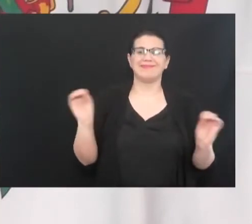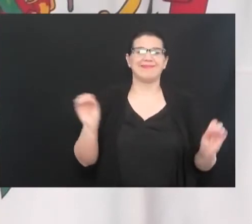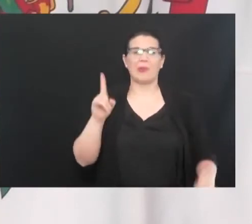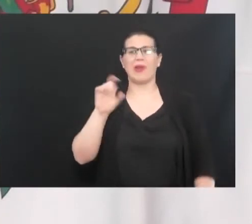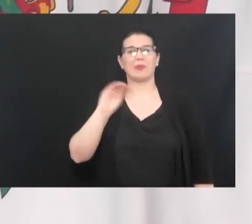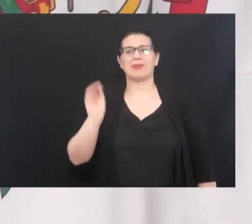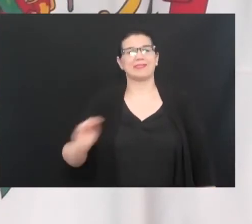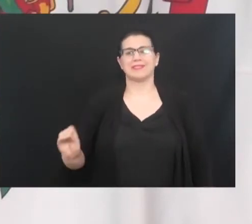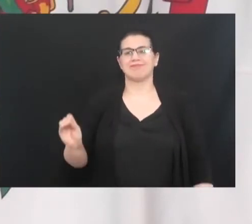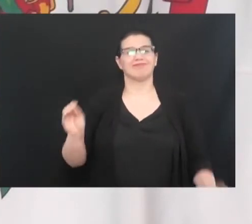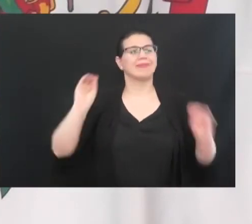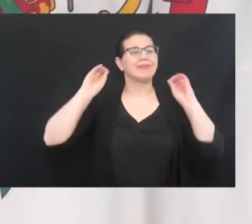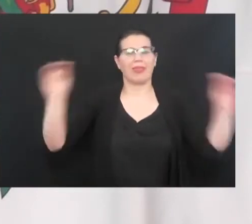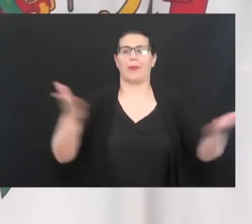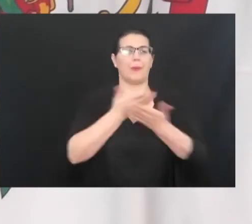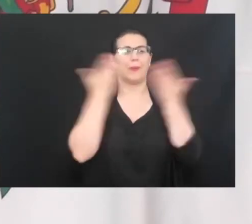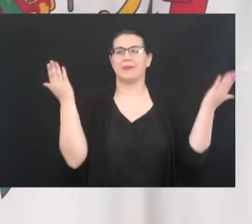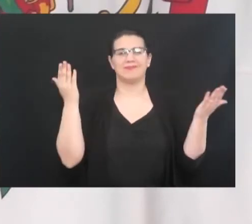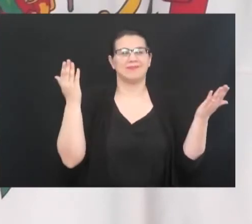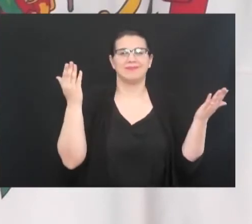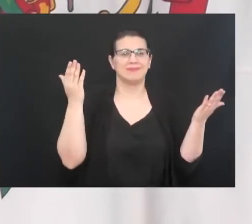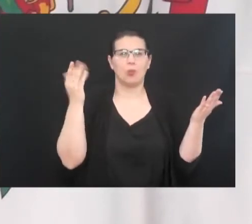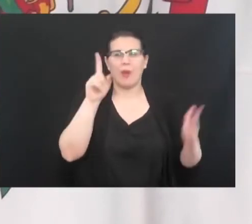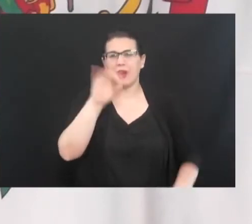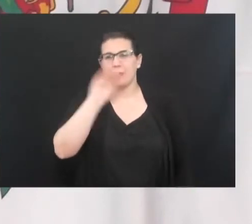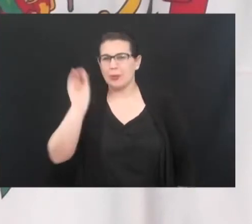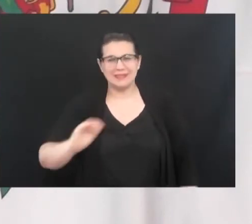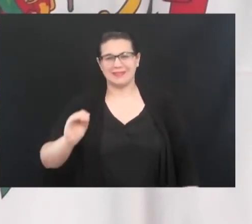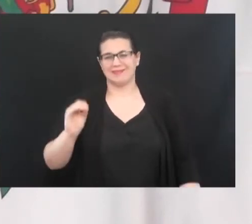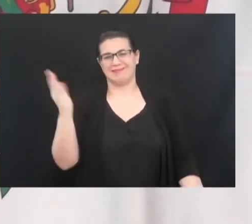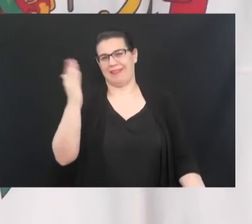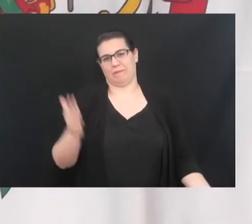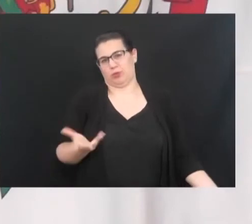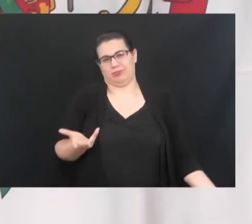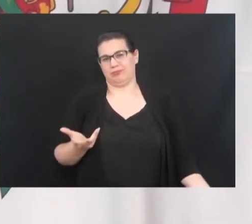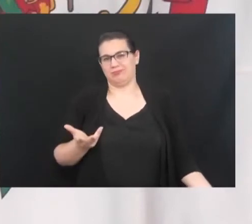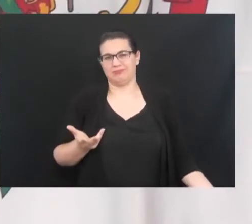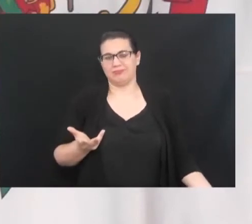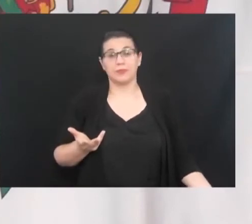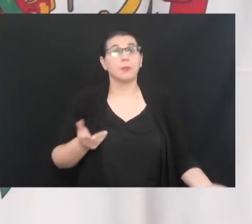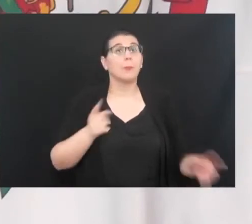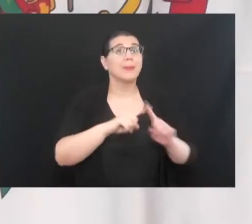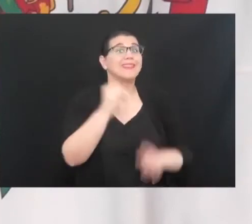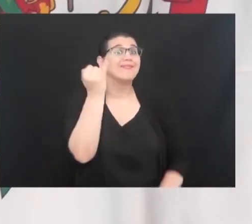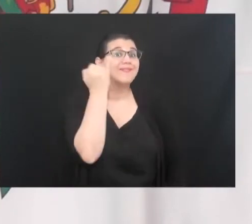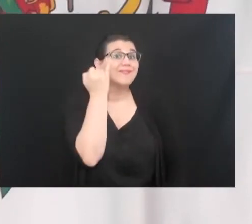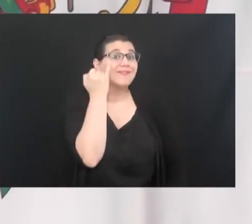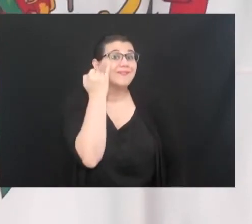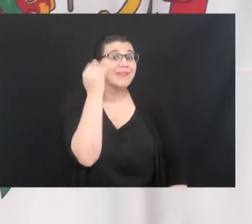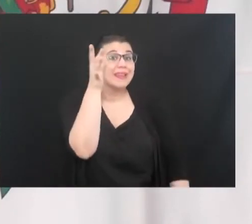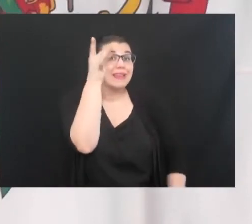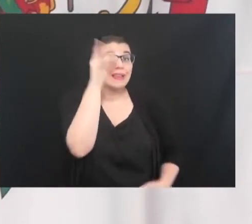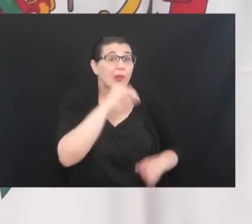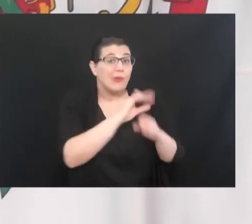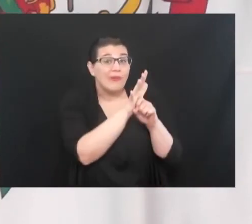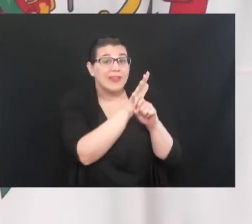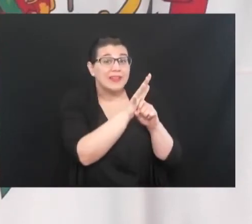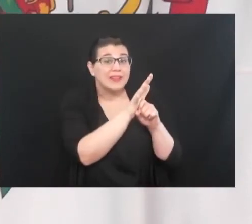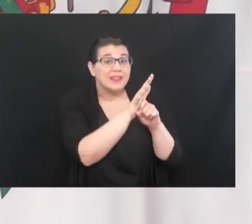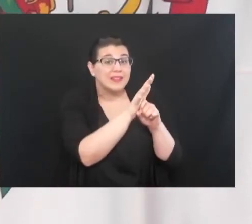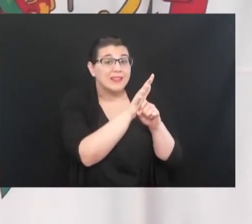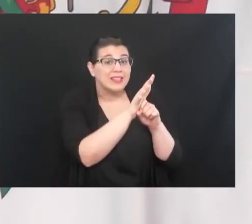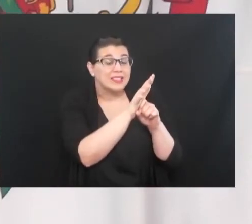100%. Nothing in life. But the chances of you getting COVID